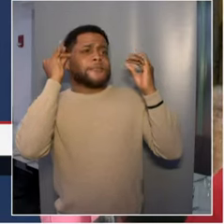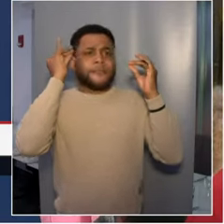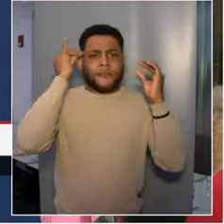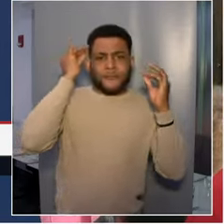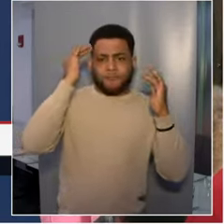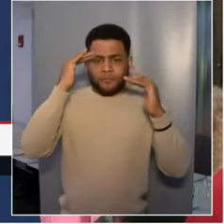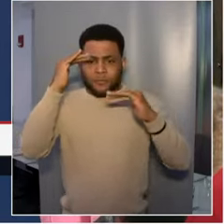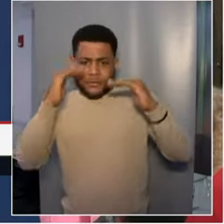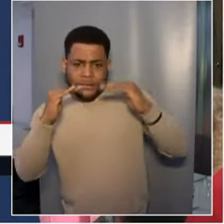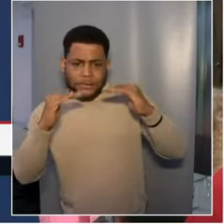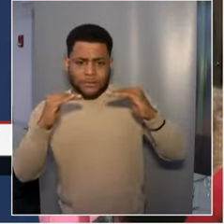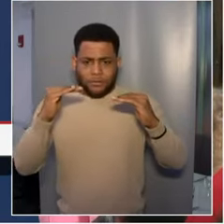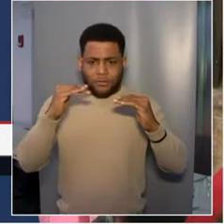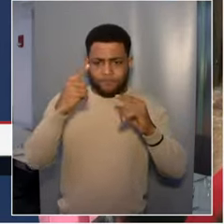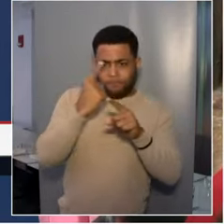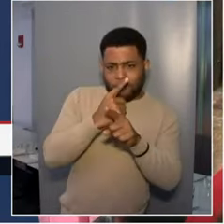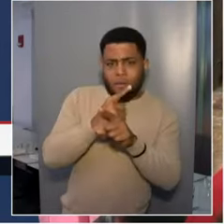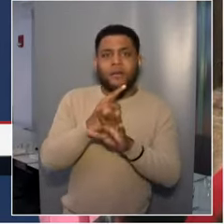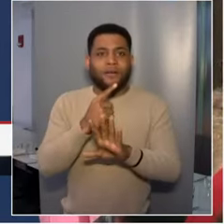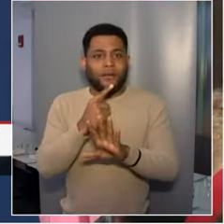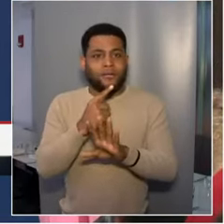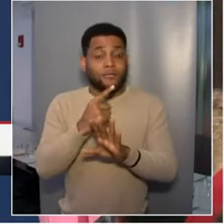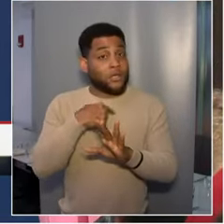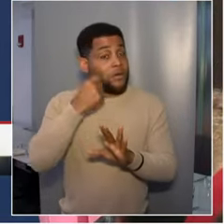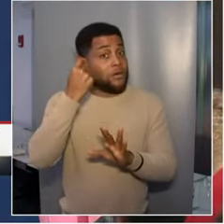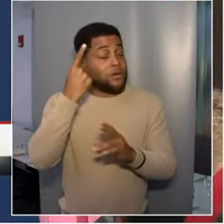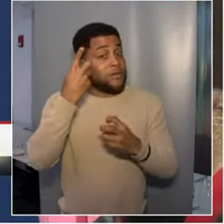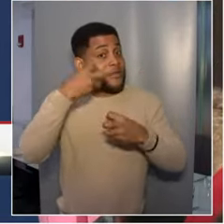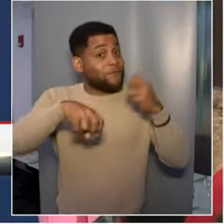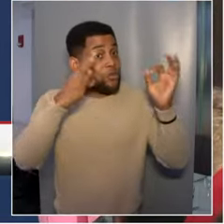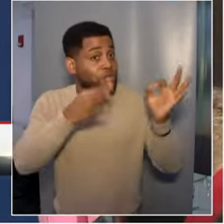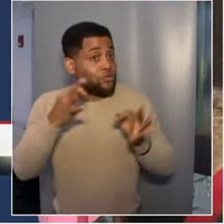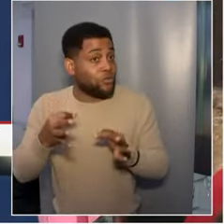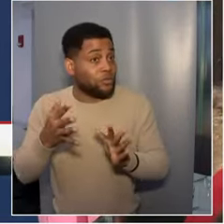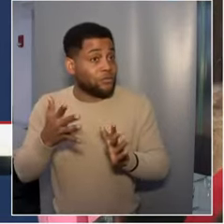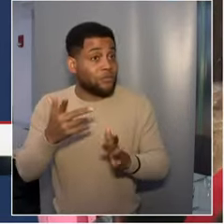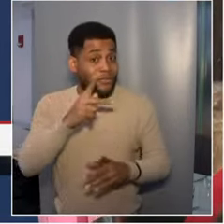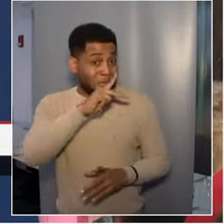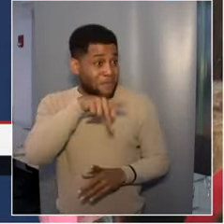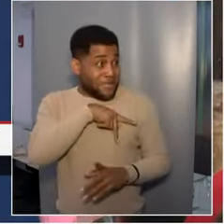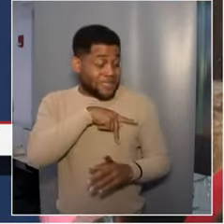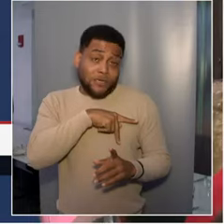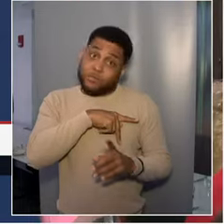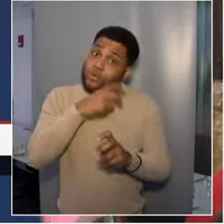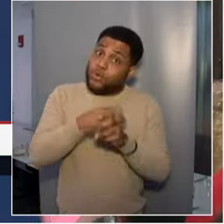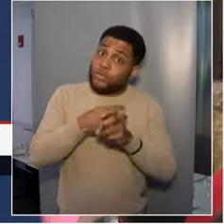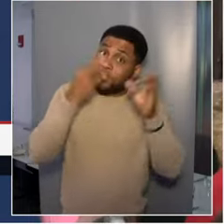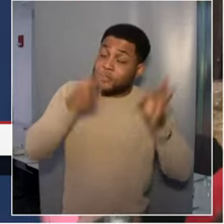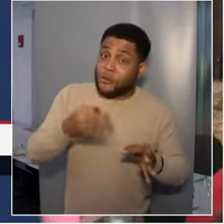that we made. It was personally really, really devastating. And